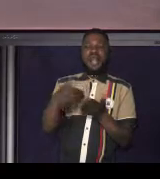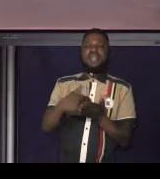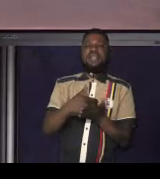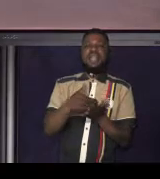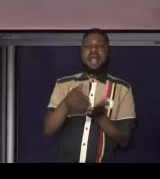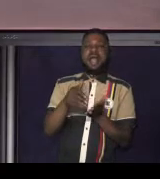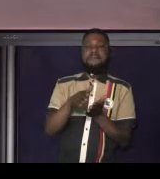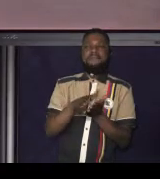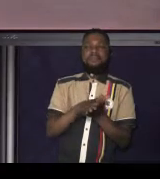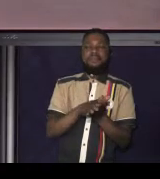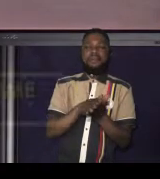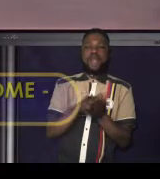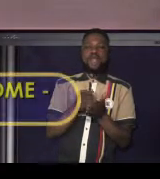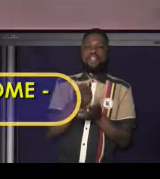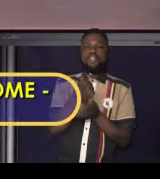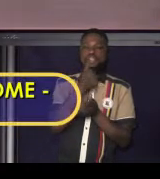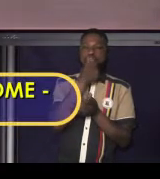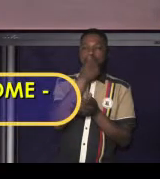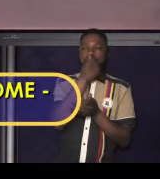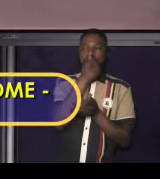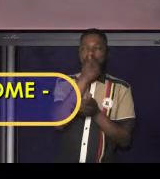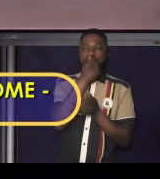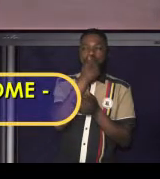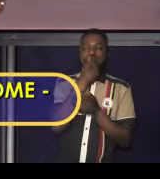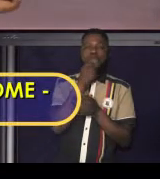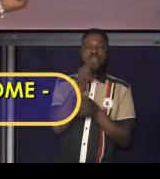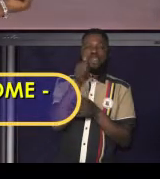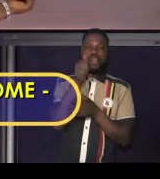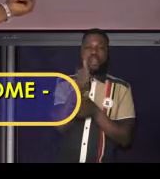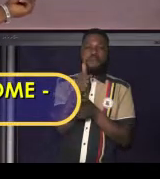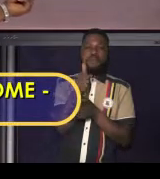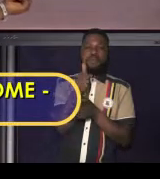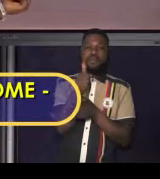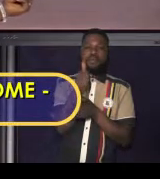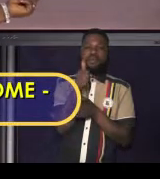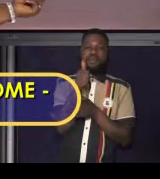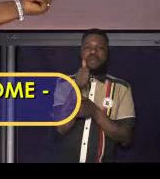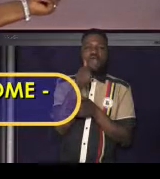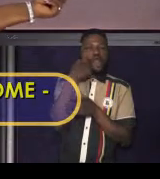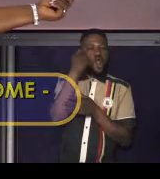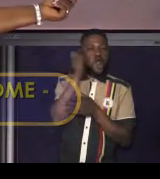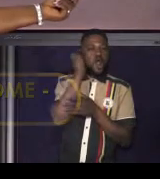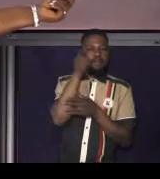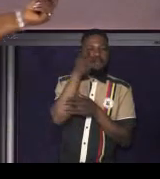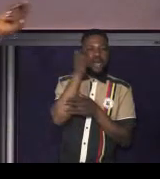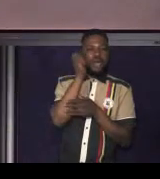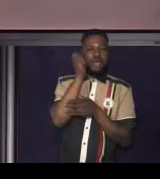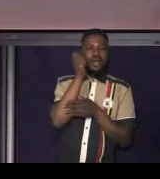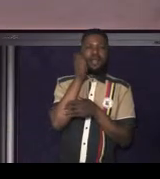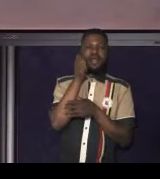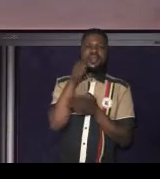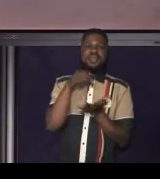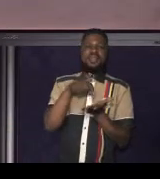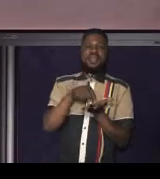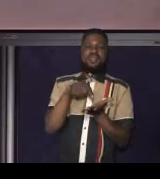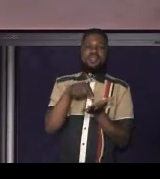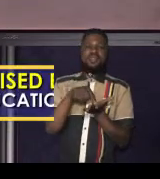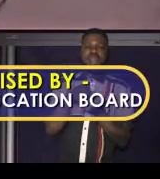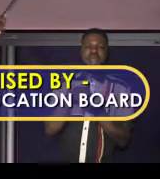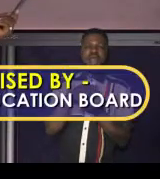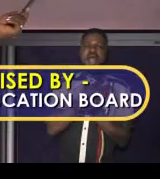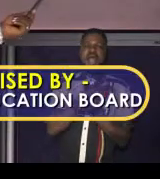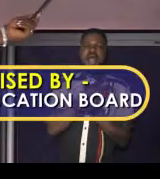Good. Lamb. Dumb. Thumb. Comb.